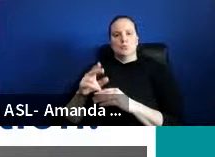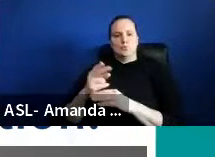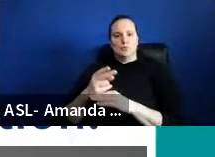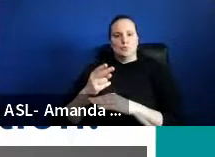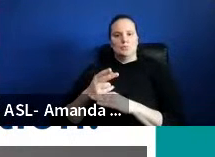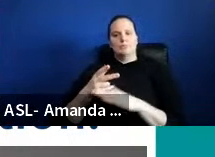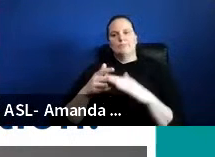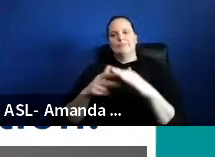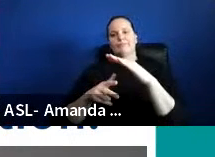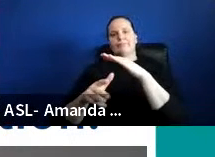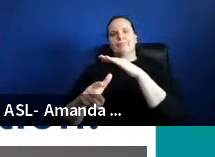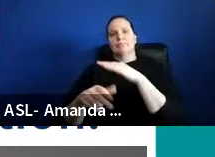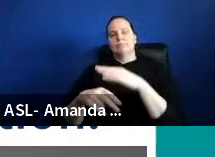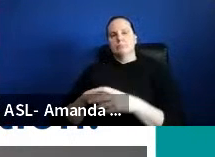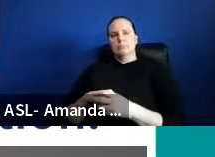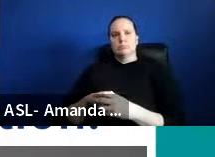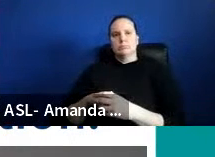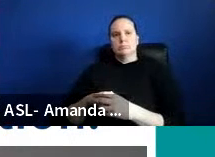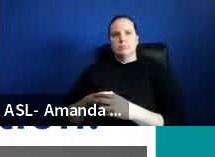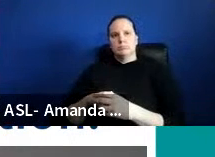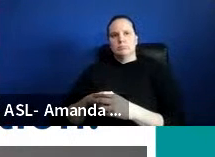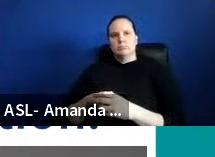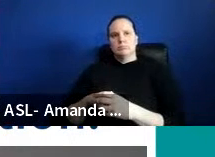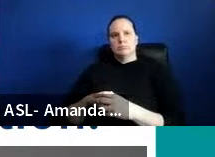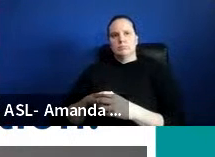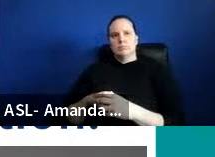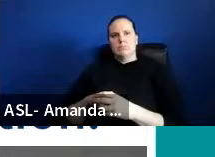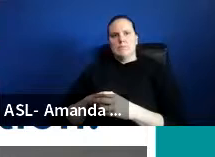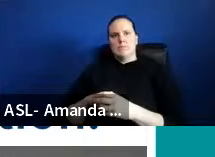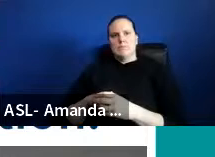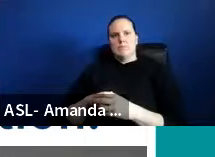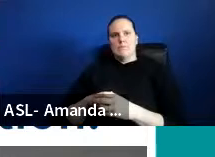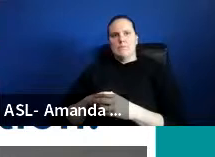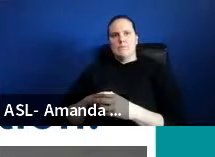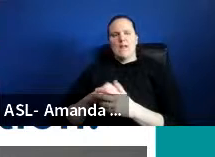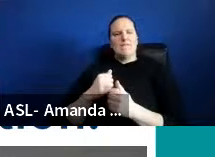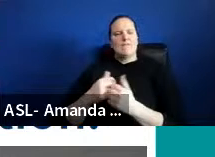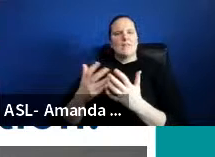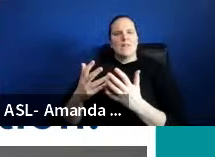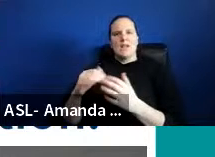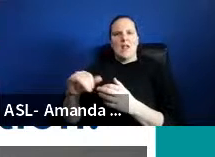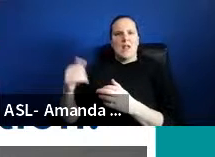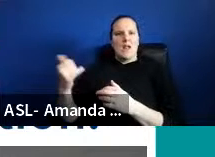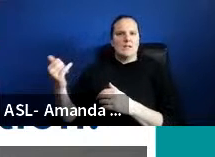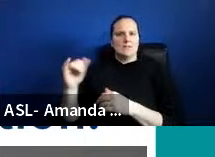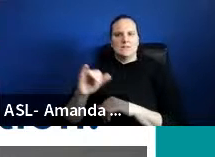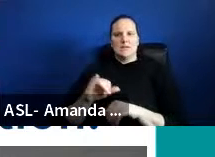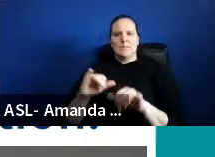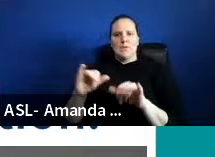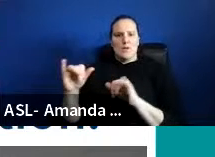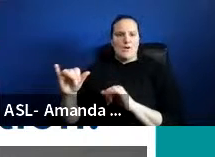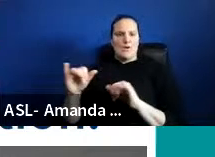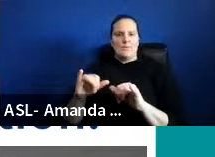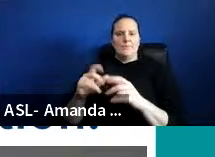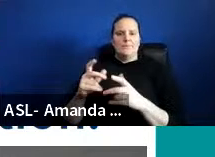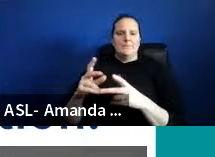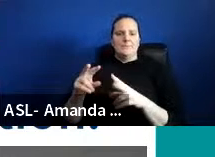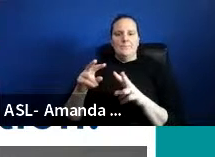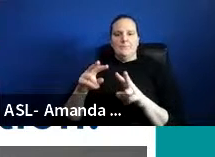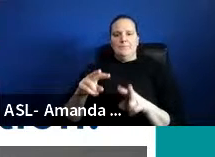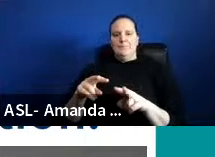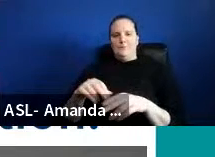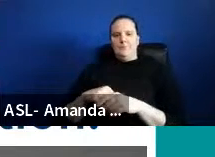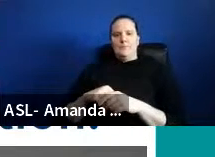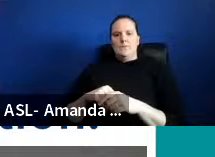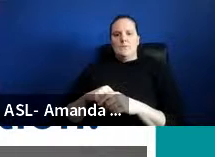And it's everything else is similar to, or what we're looking over here is similar to